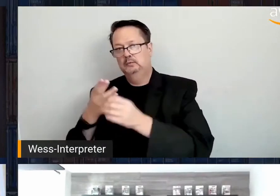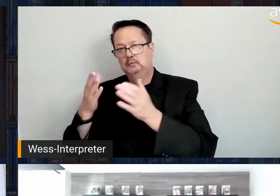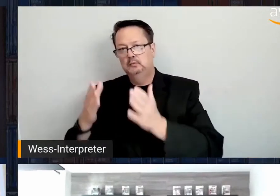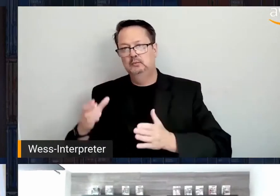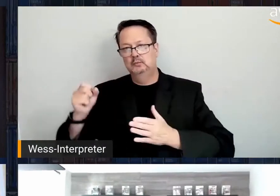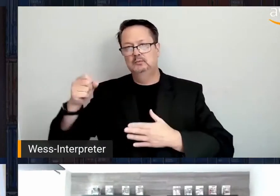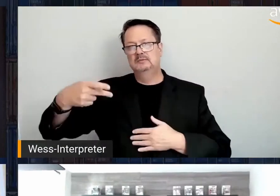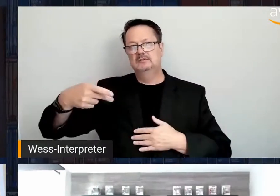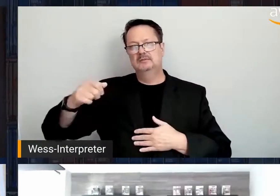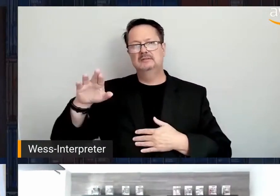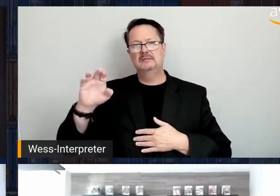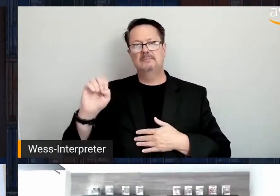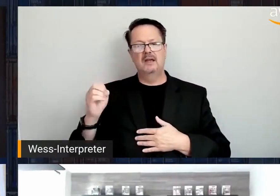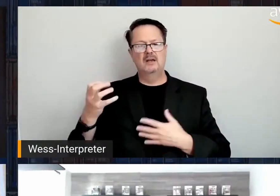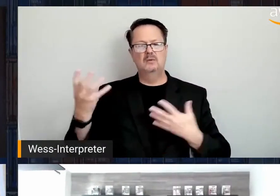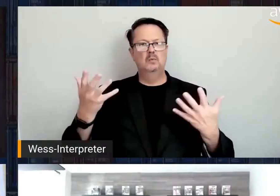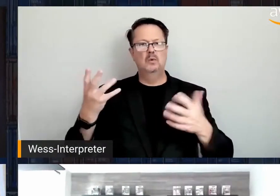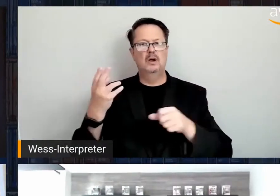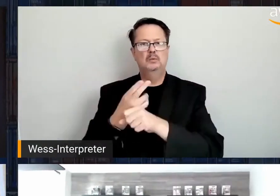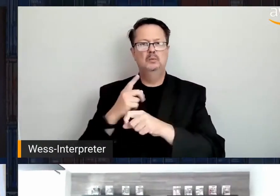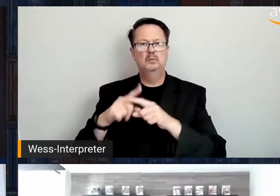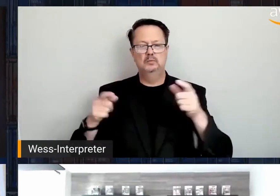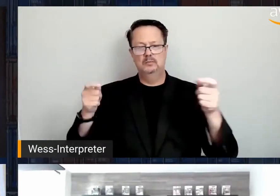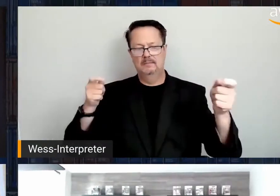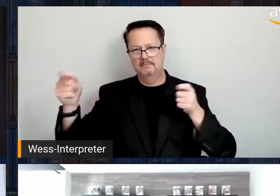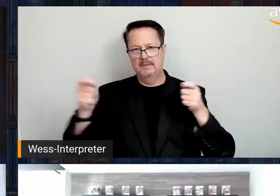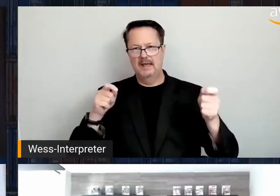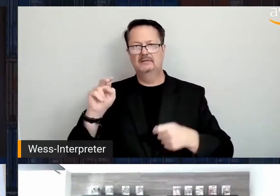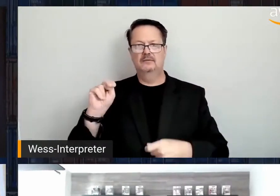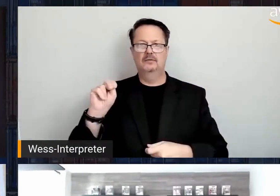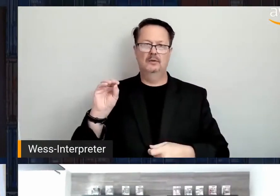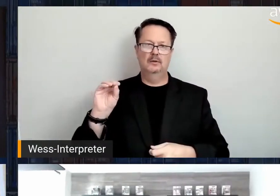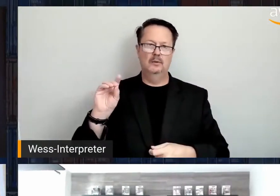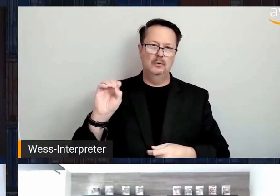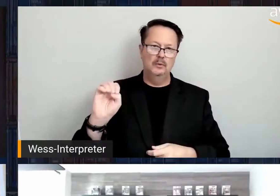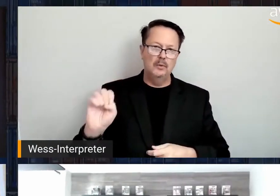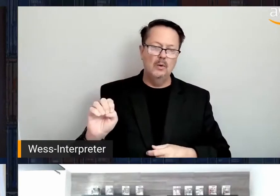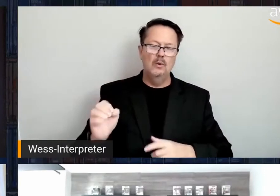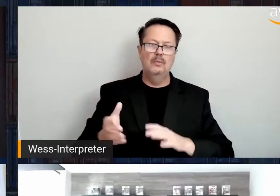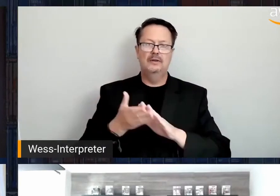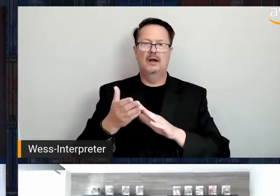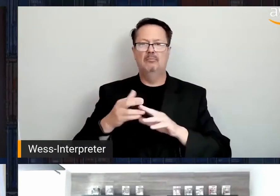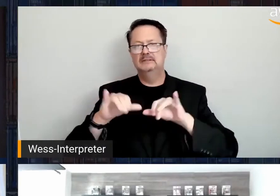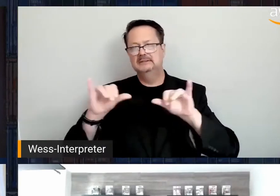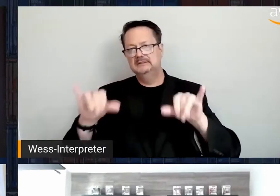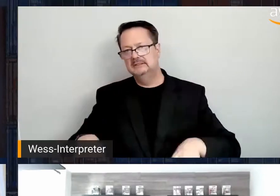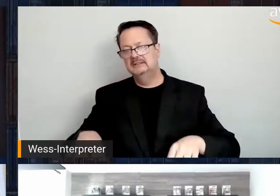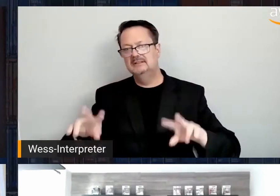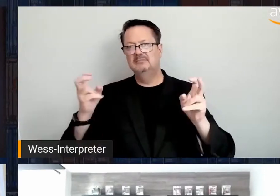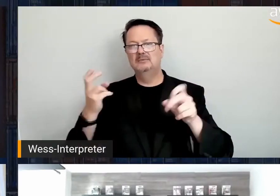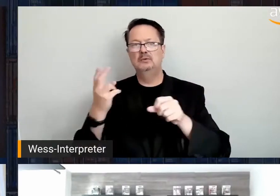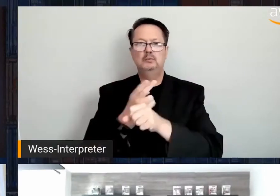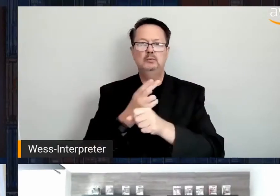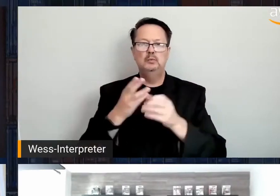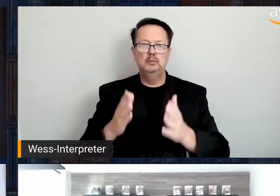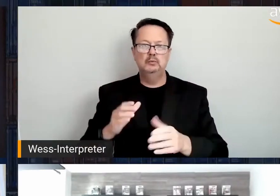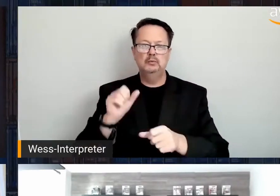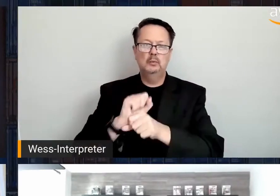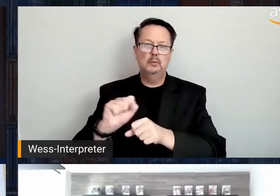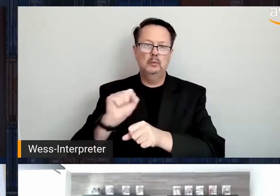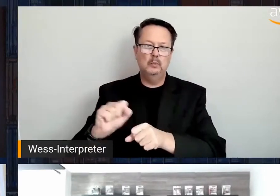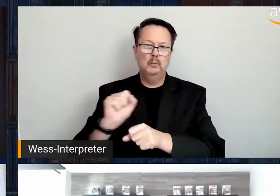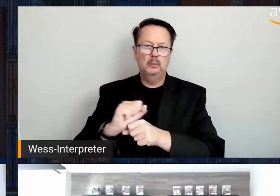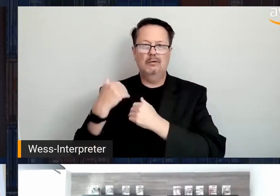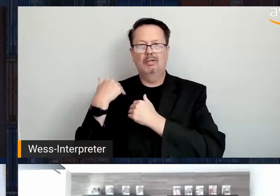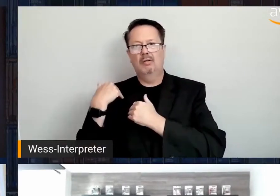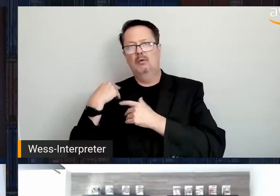what you're using to manage the node and operating system itself, and what are essentially like user workloads or general purpose workloads